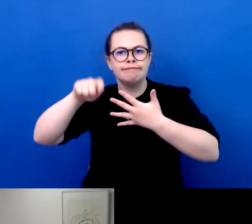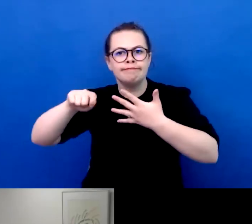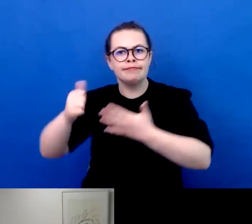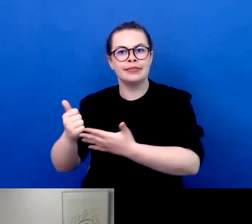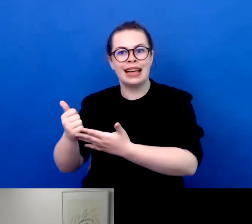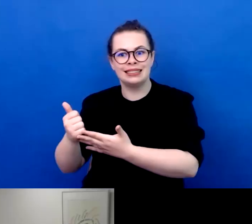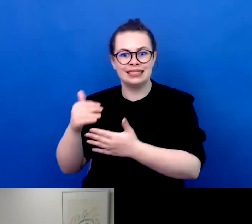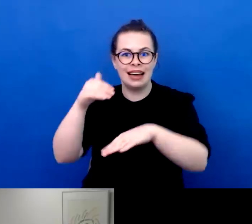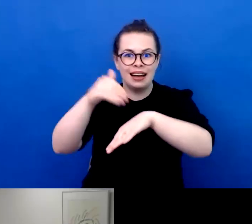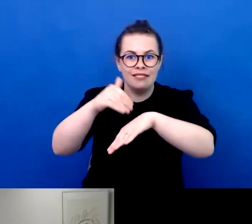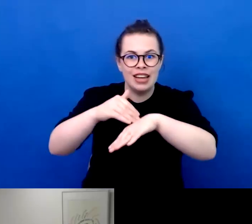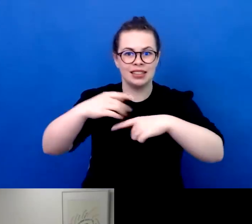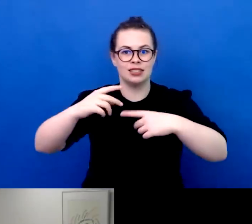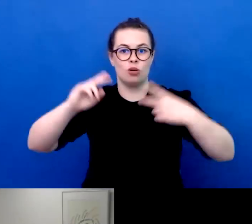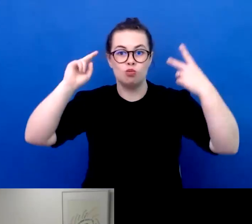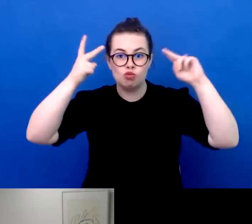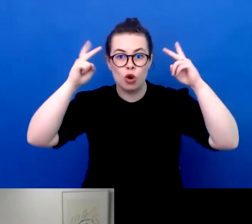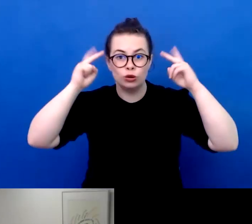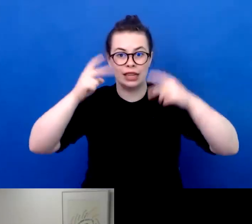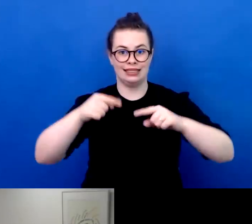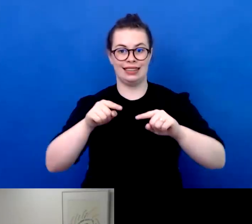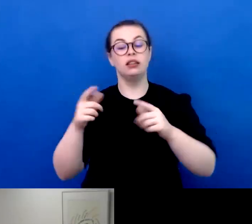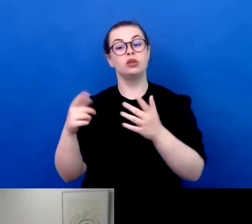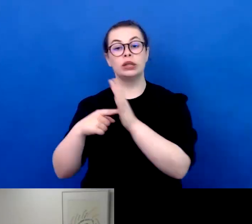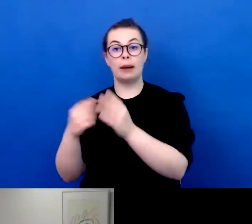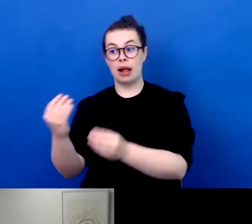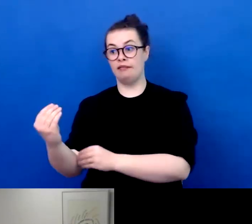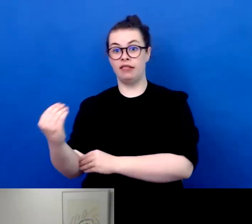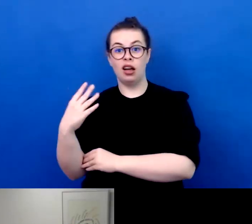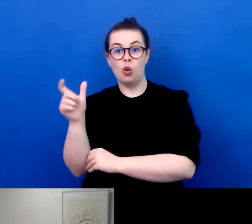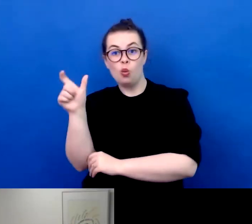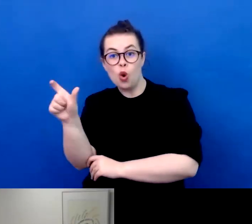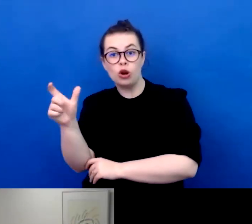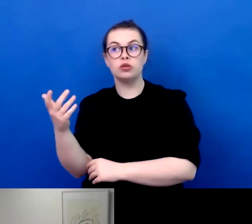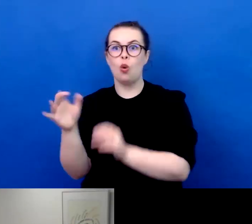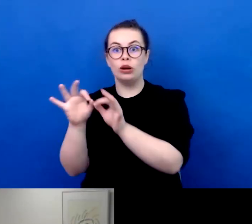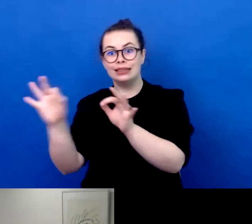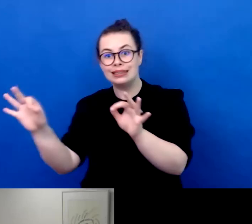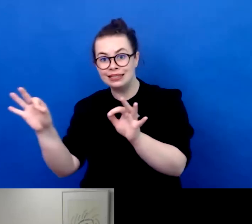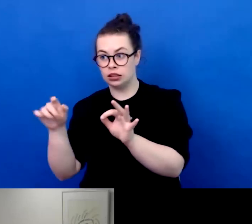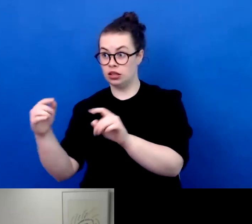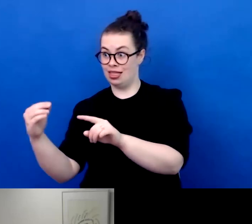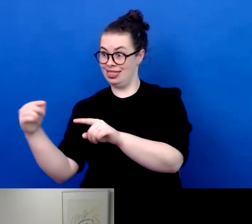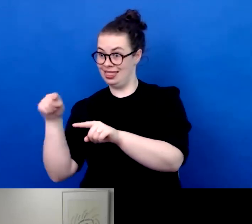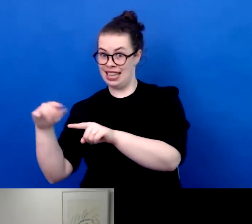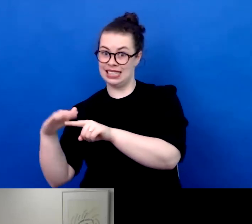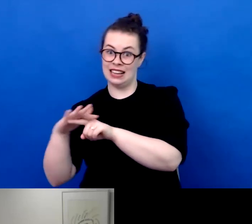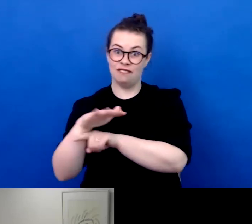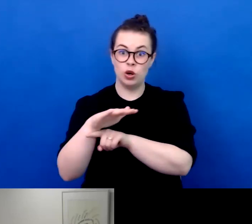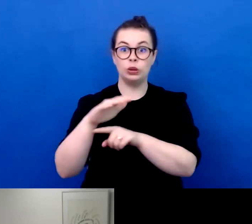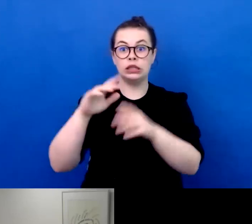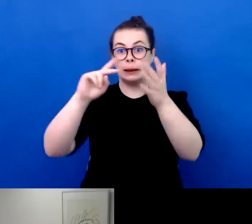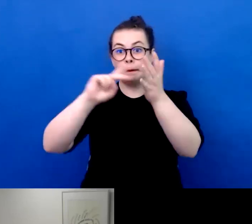each particular input at each particular point in incremental processing of an input string